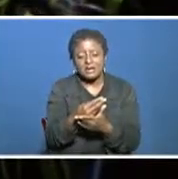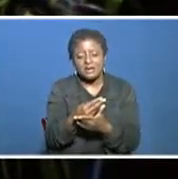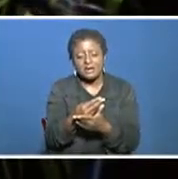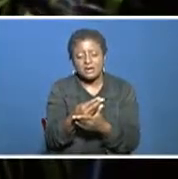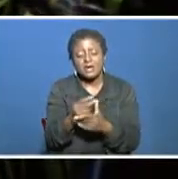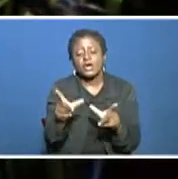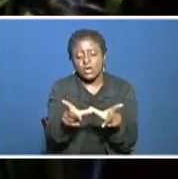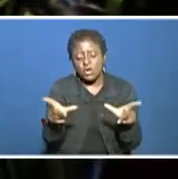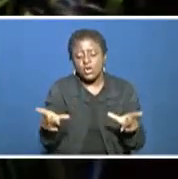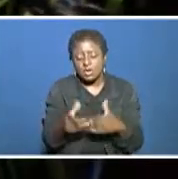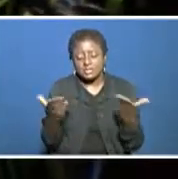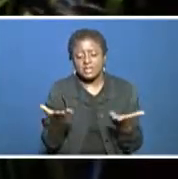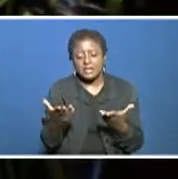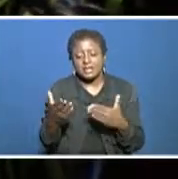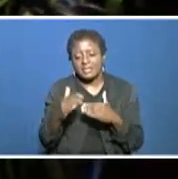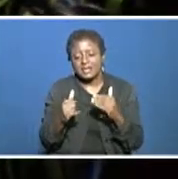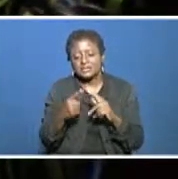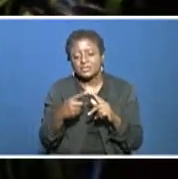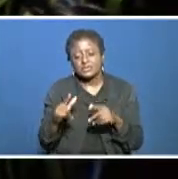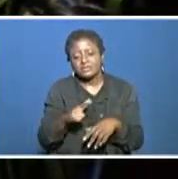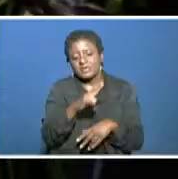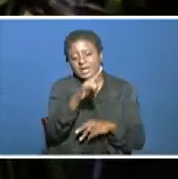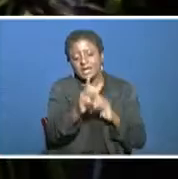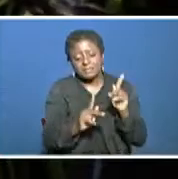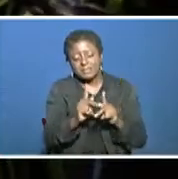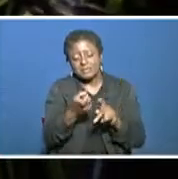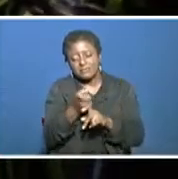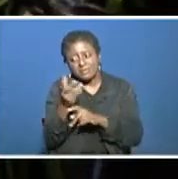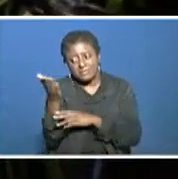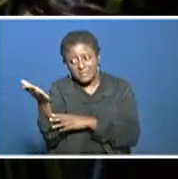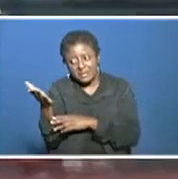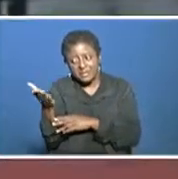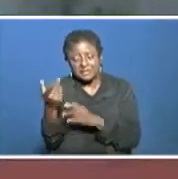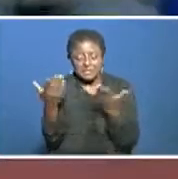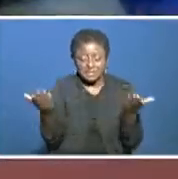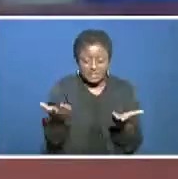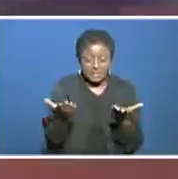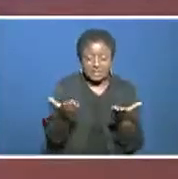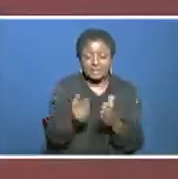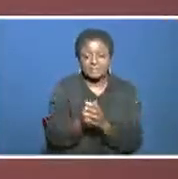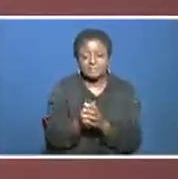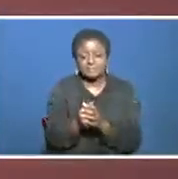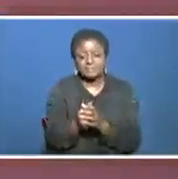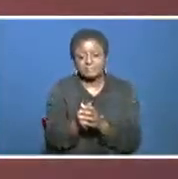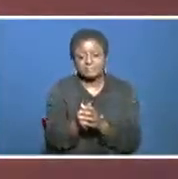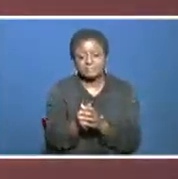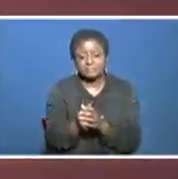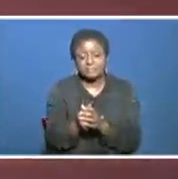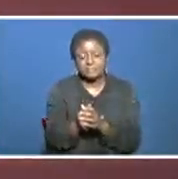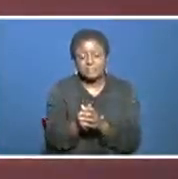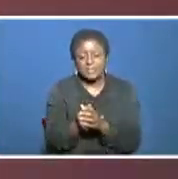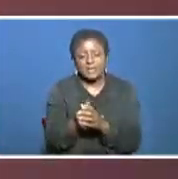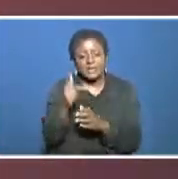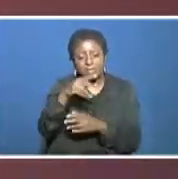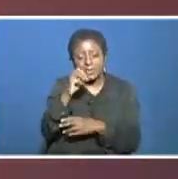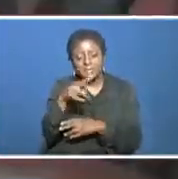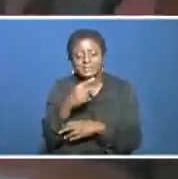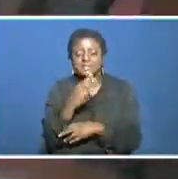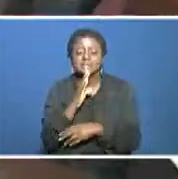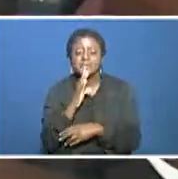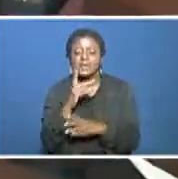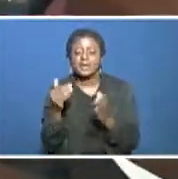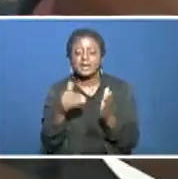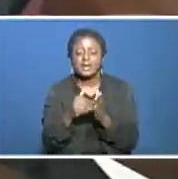distance to hear their visa issues, any number of issues. Well, the Prime Minister also reiterated the issue